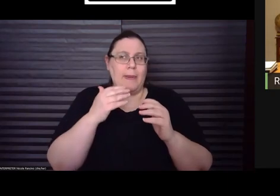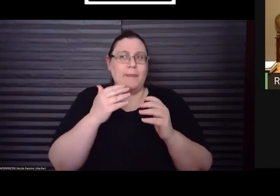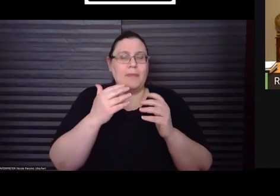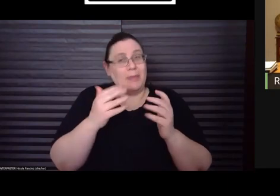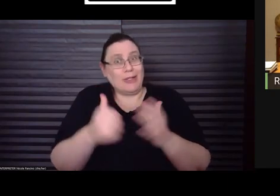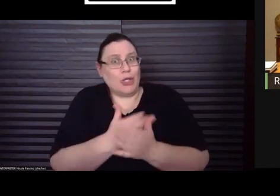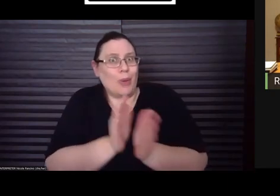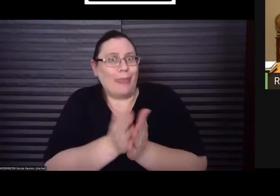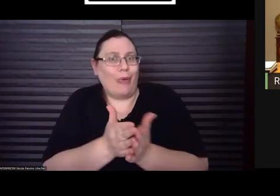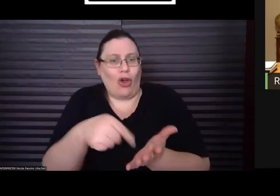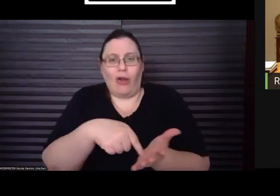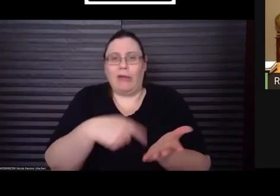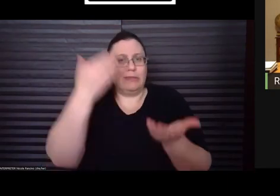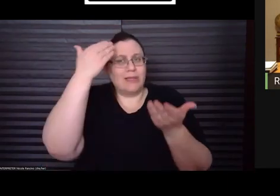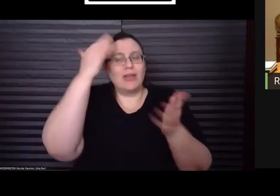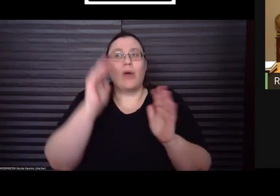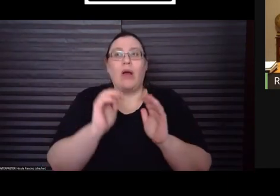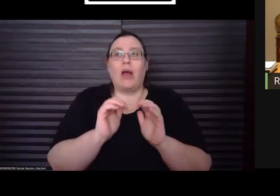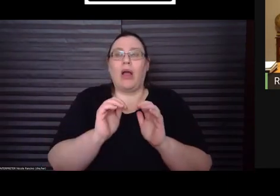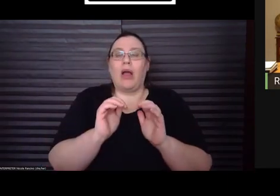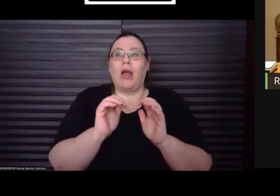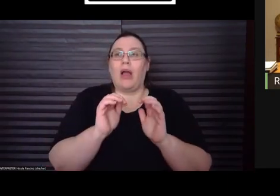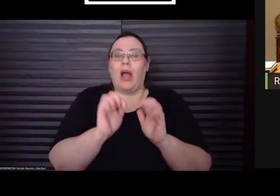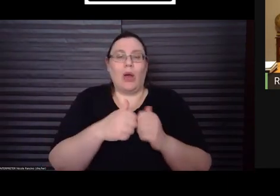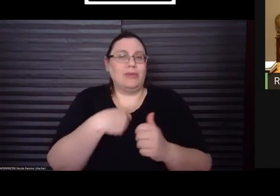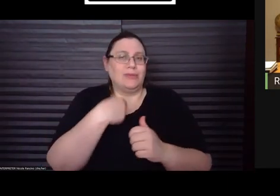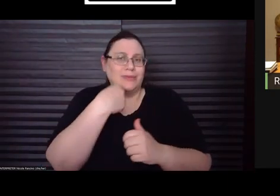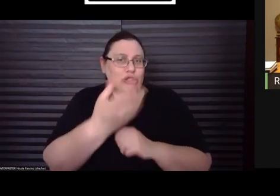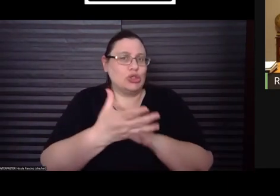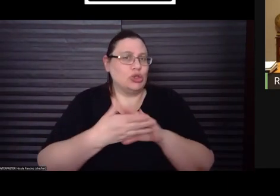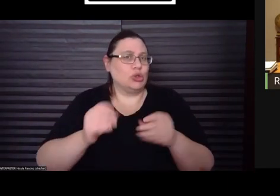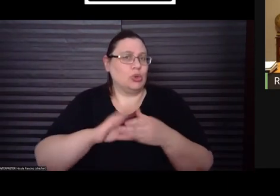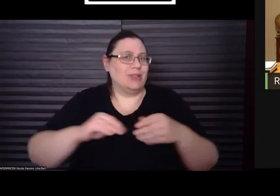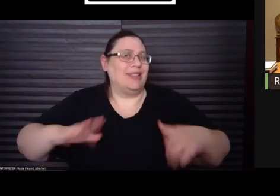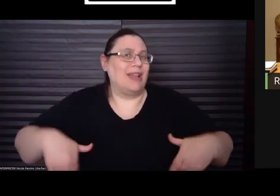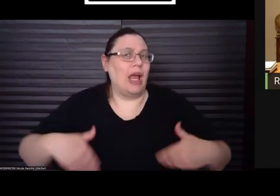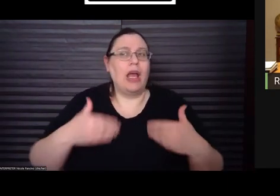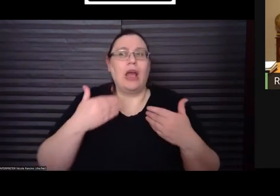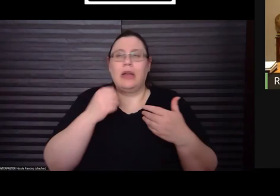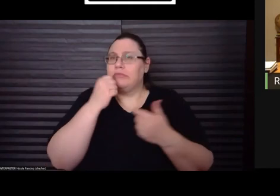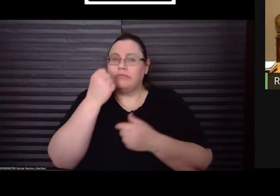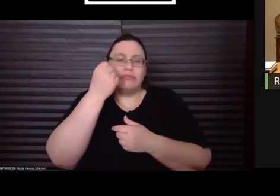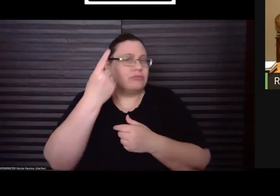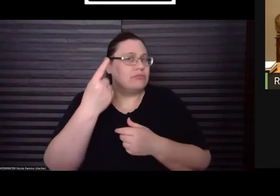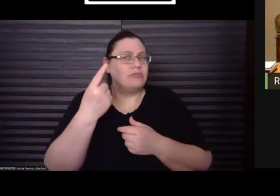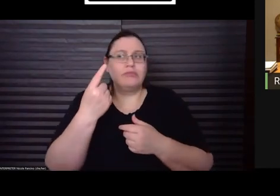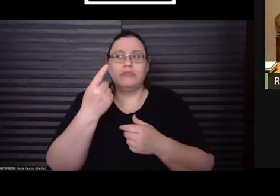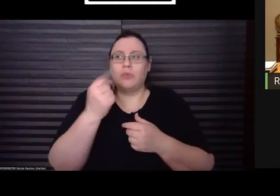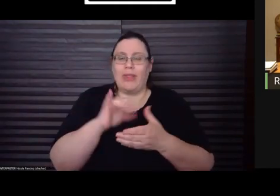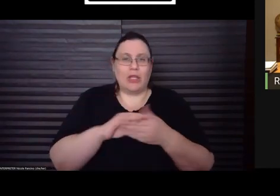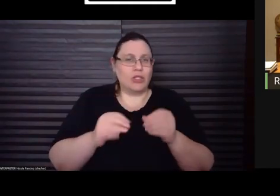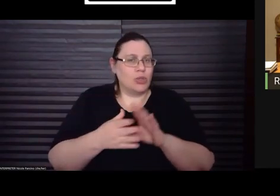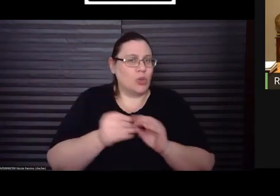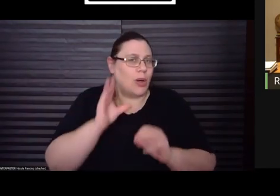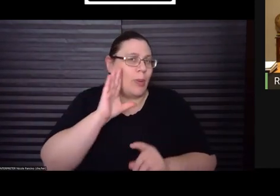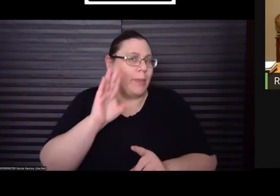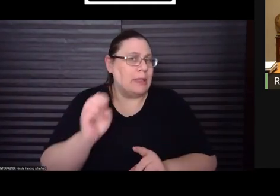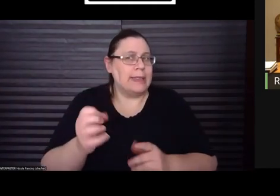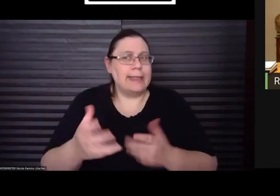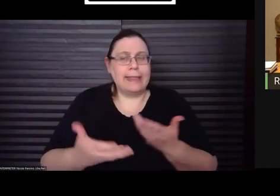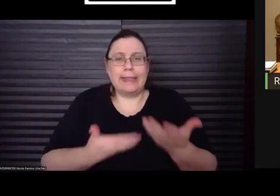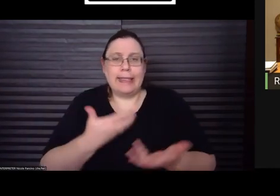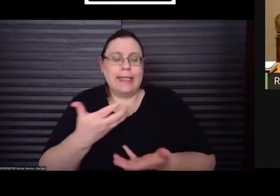know. I mean, it's a new book. It doesn't know how to tell the story yet. It doesn't quite understand what the story is going to be.